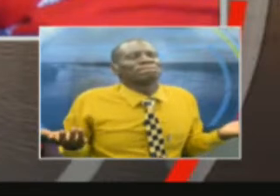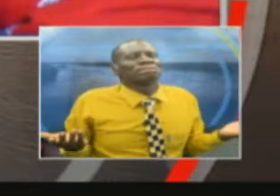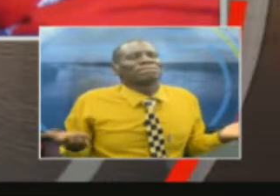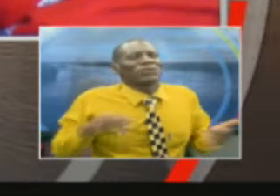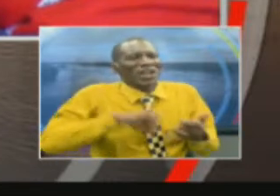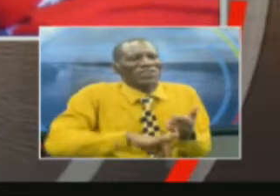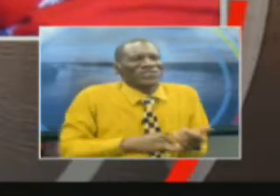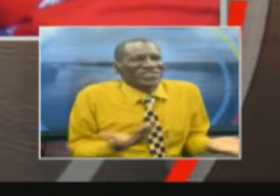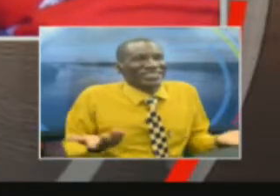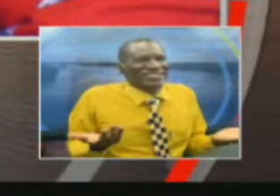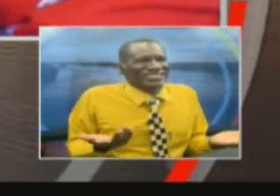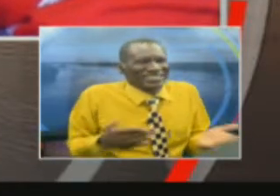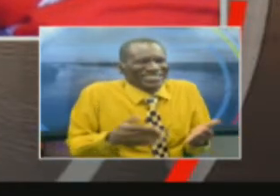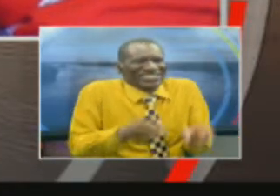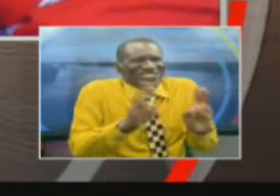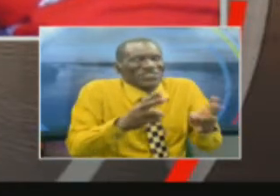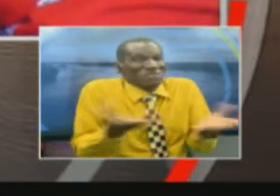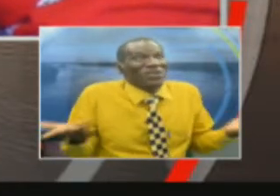wife, okay?